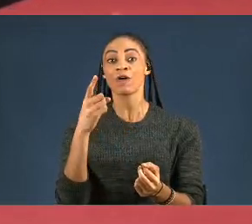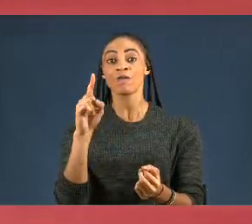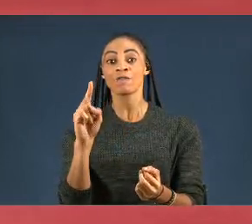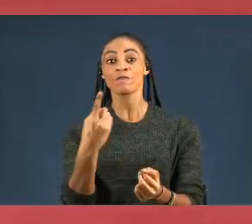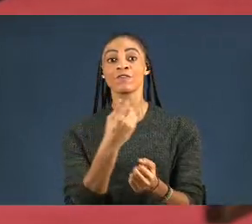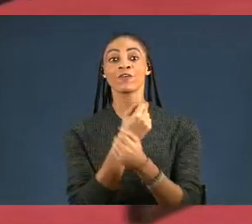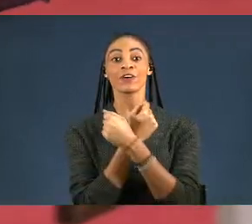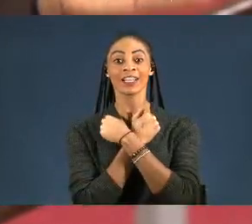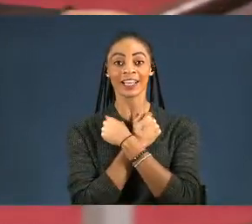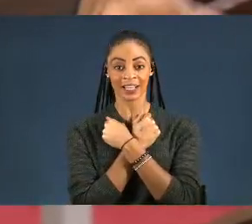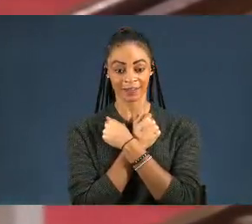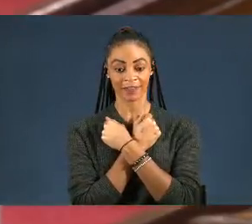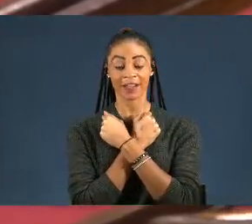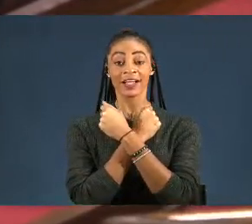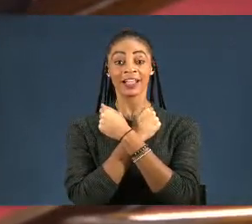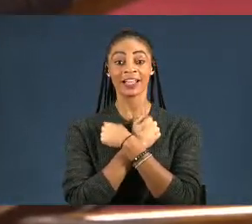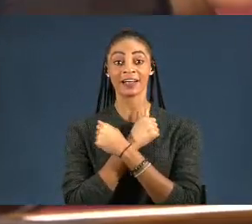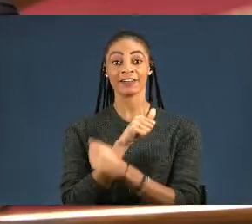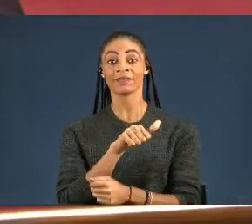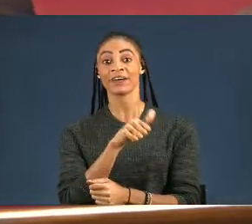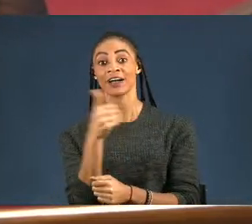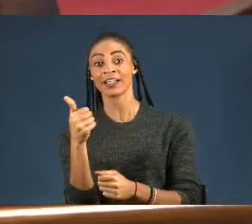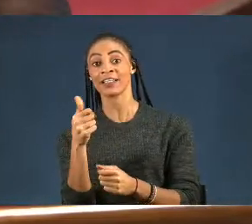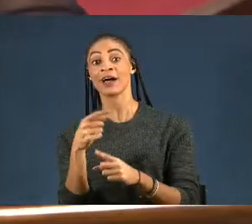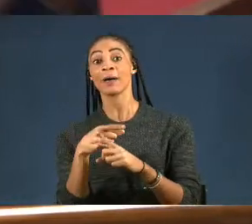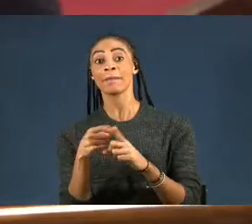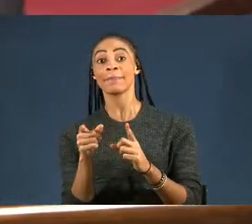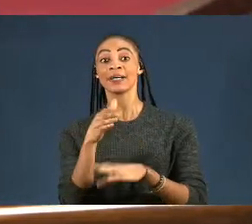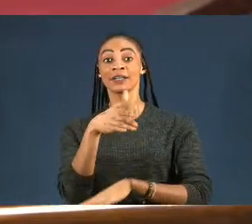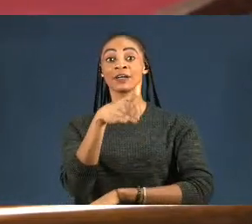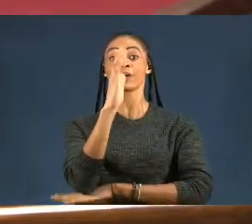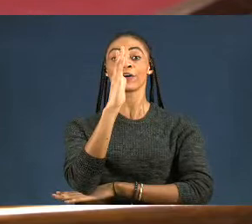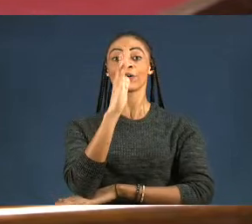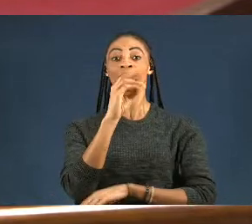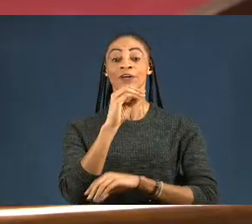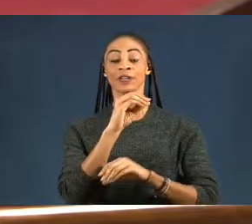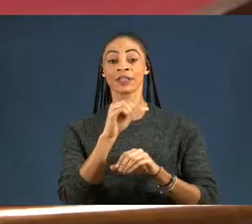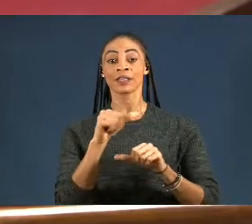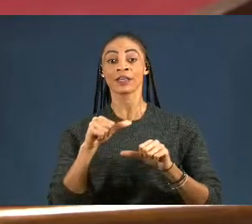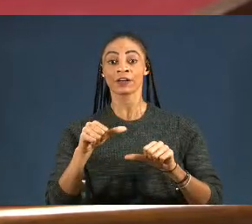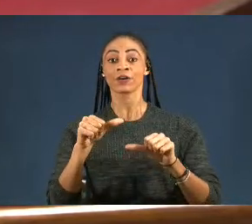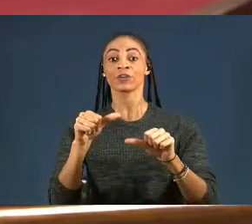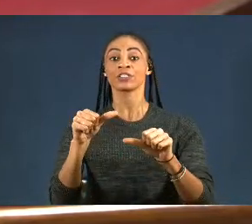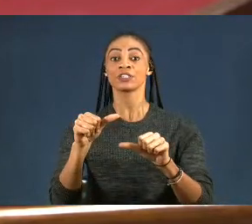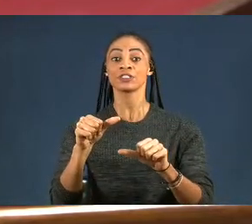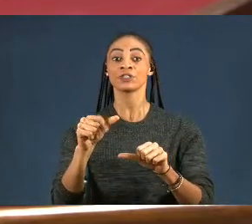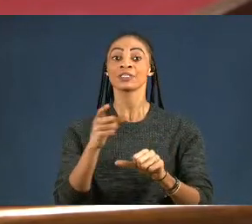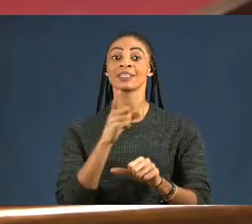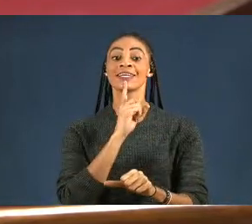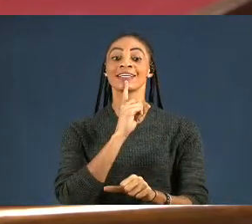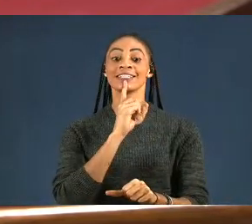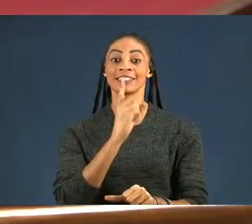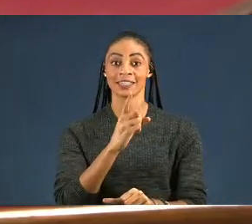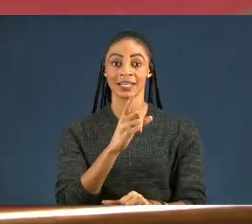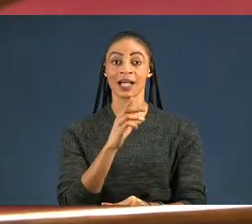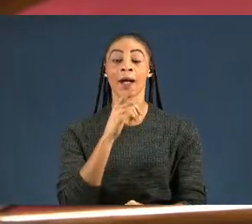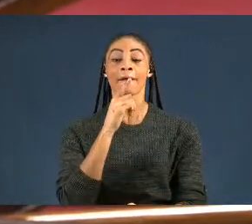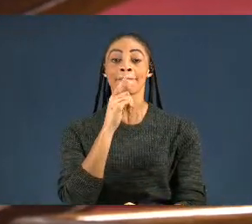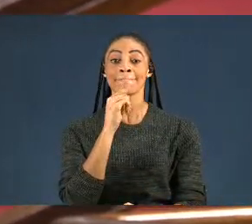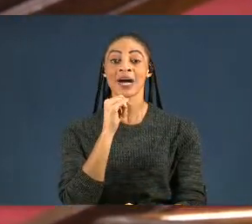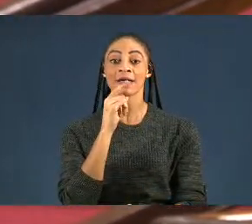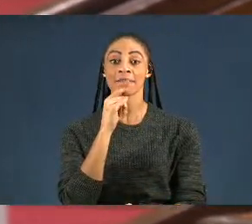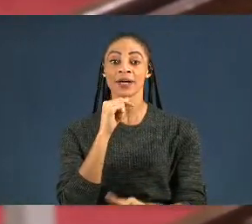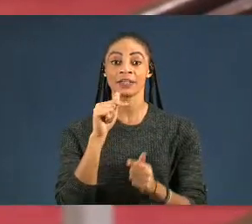then the Lord goes an extra mile and gives instruction to the man to love his family, specifically to love his